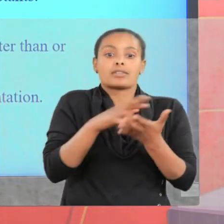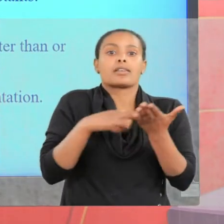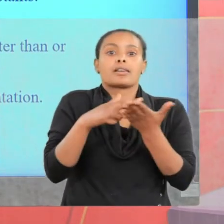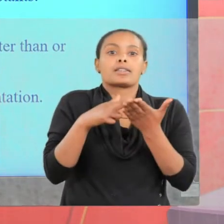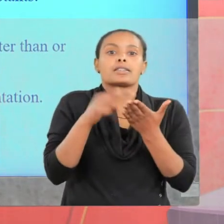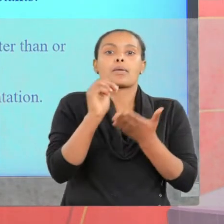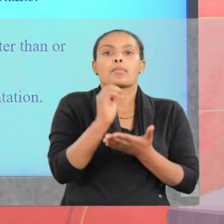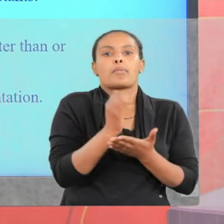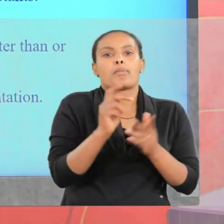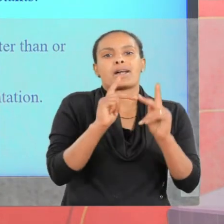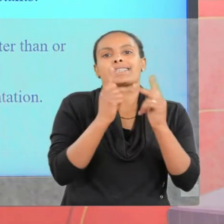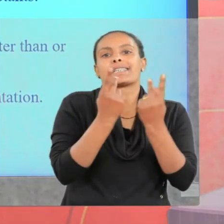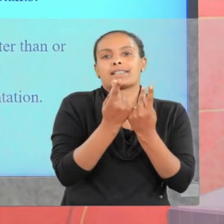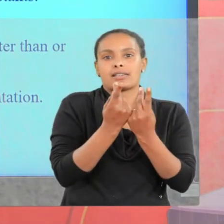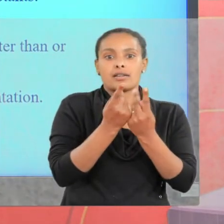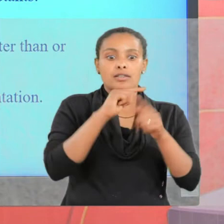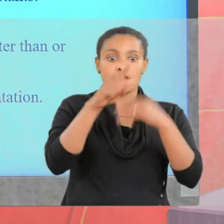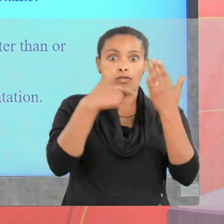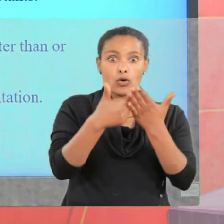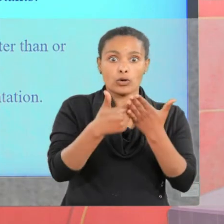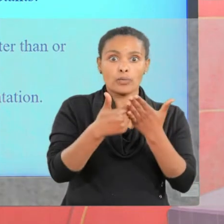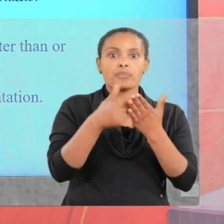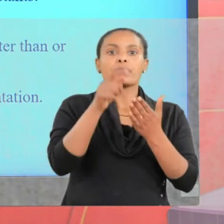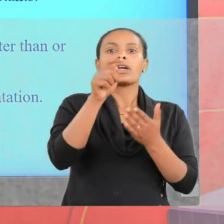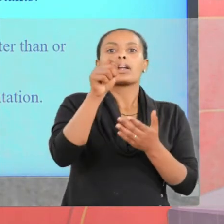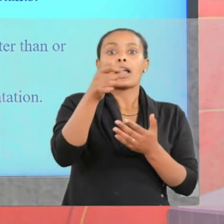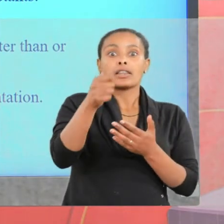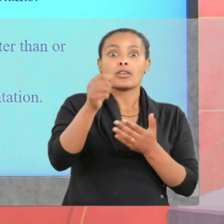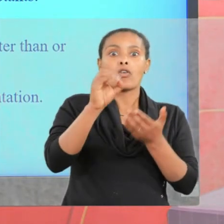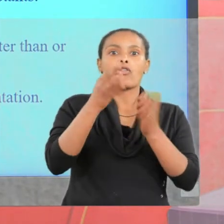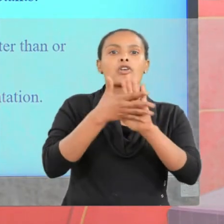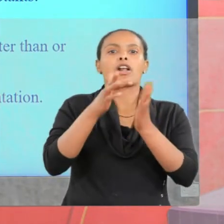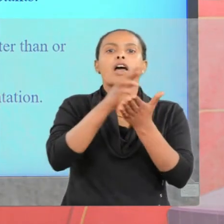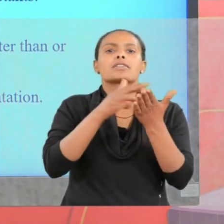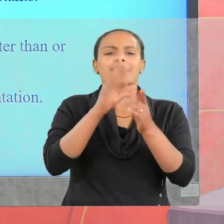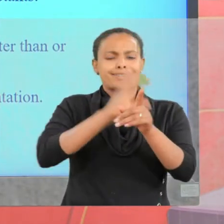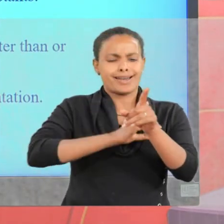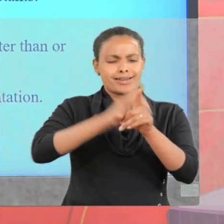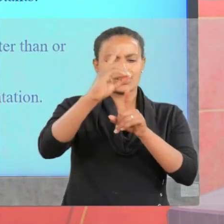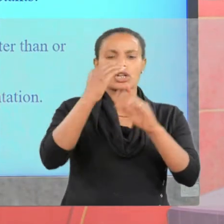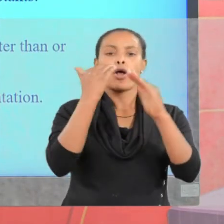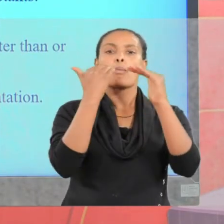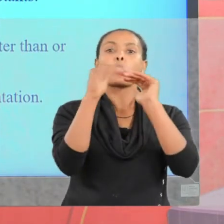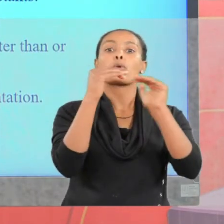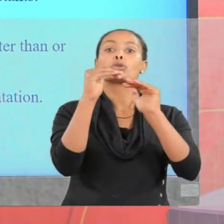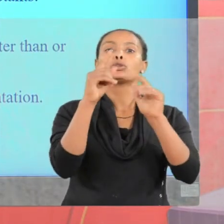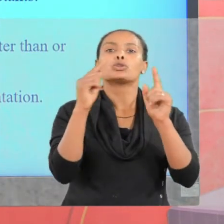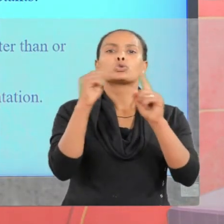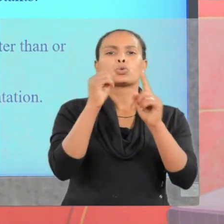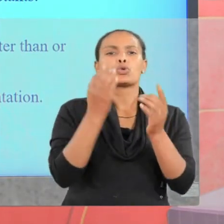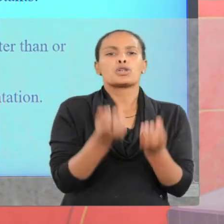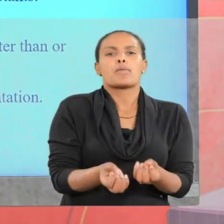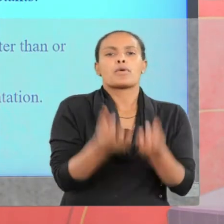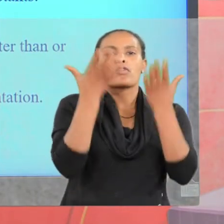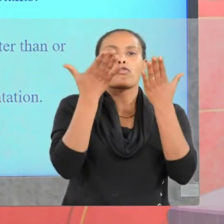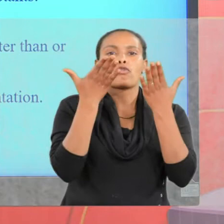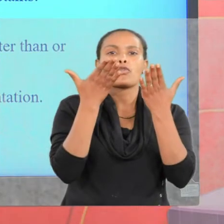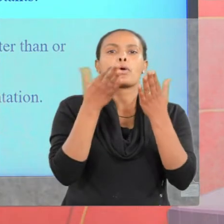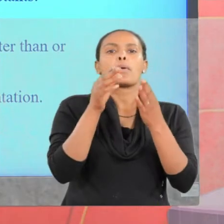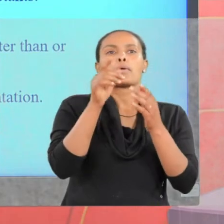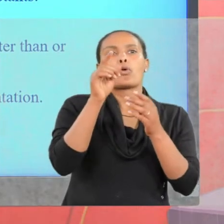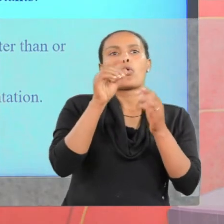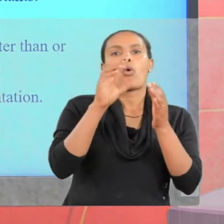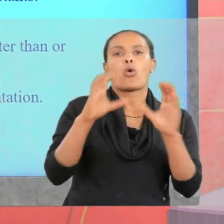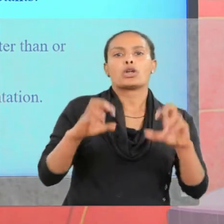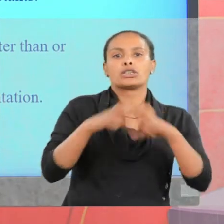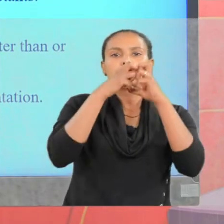particles. Therefore, rates of the reaction is directly proportional to number of collisions per